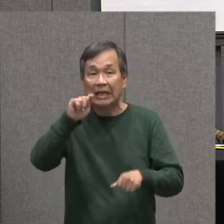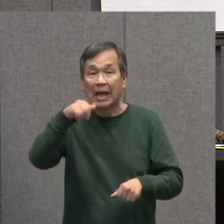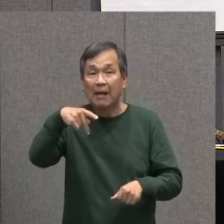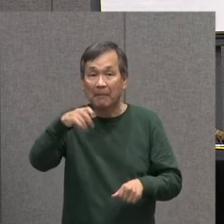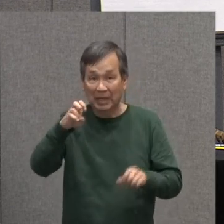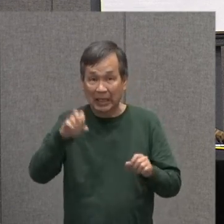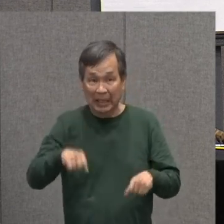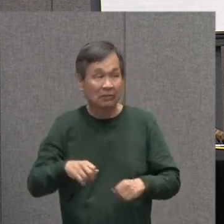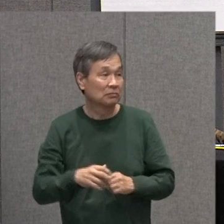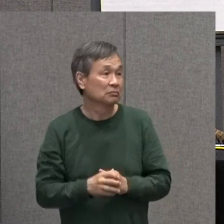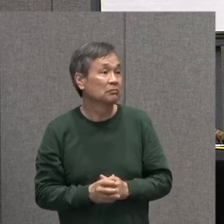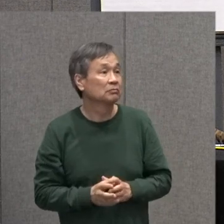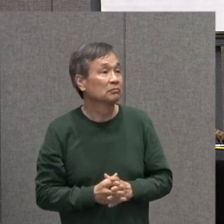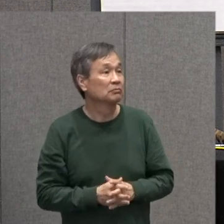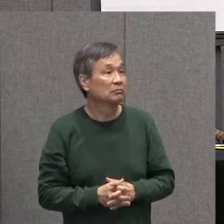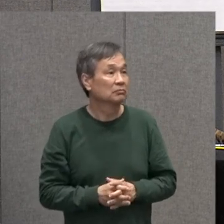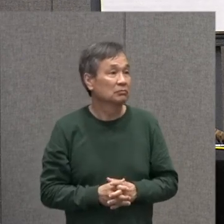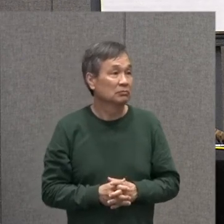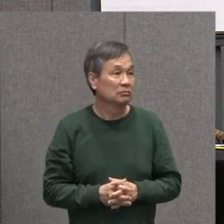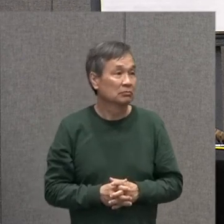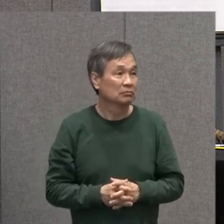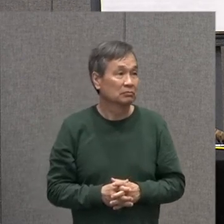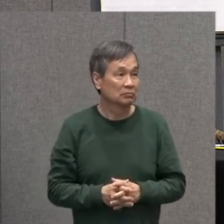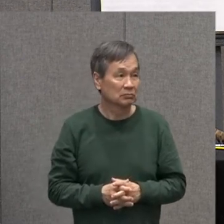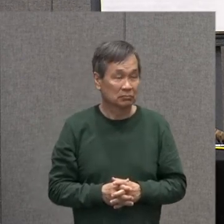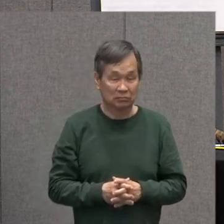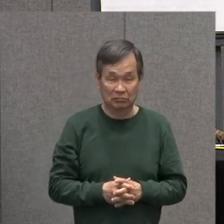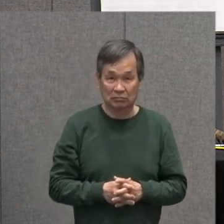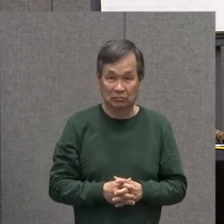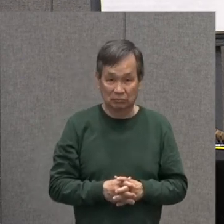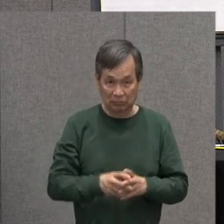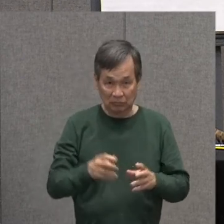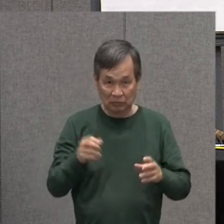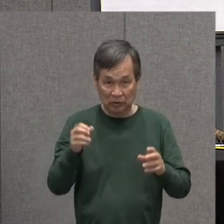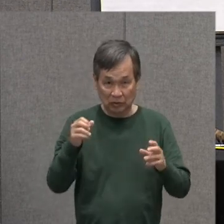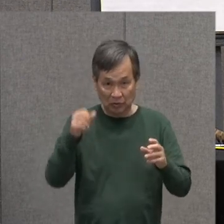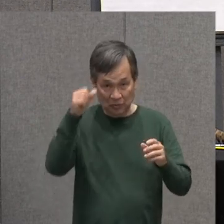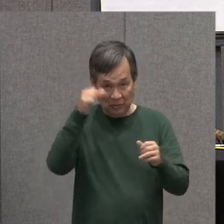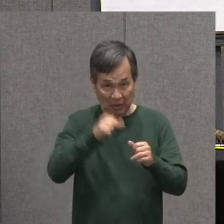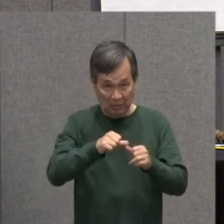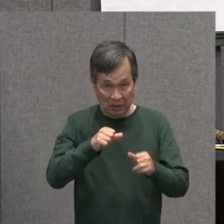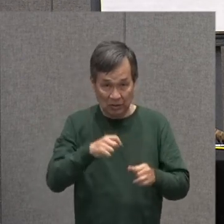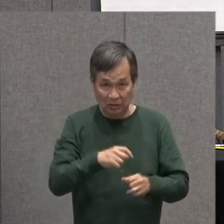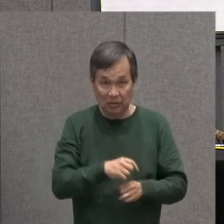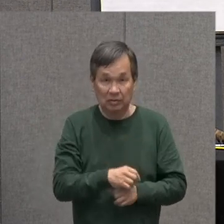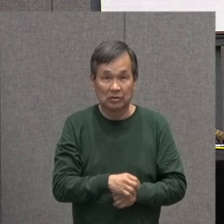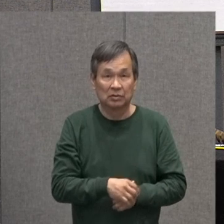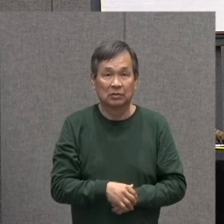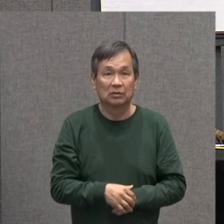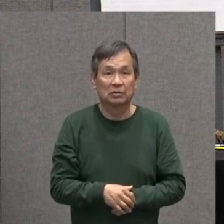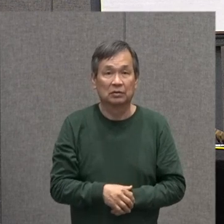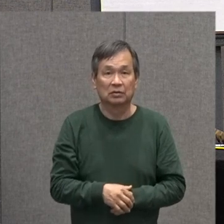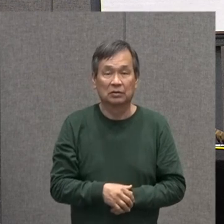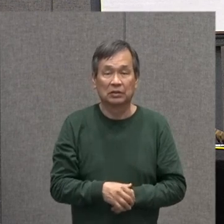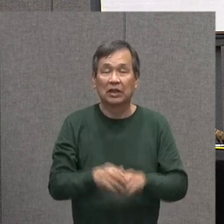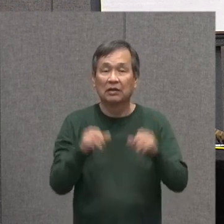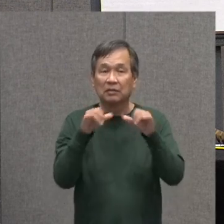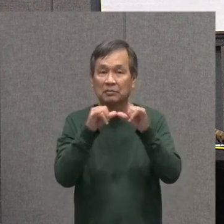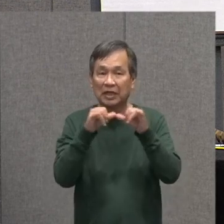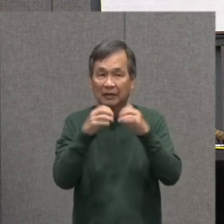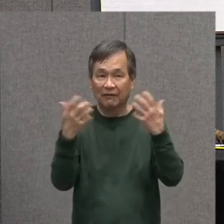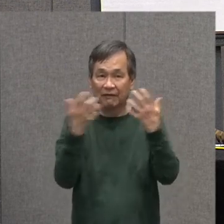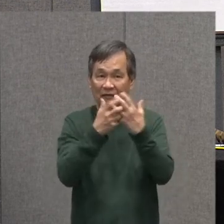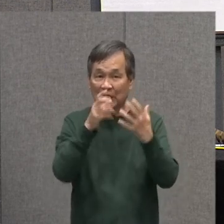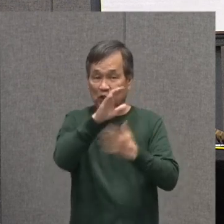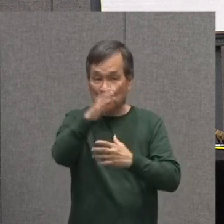right. Now, remember with our other hat, we had to measure our head? Yes. Okay. We're going to do that